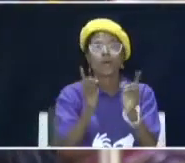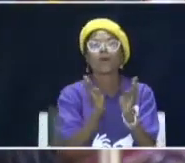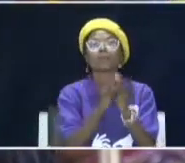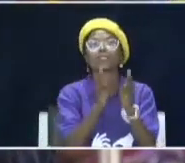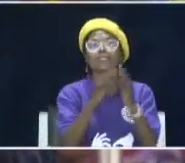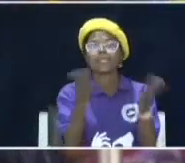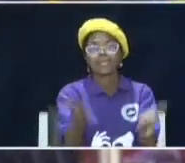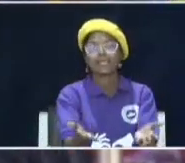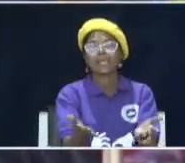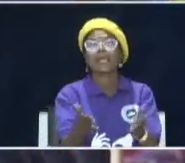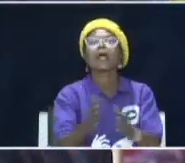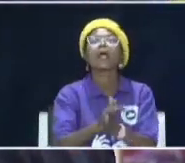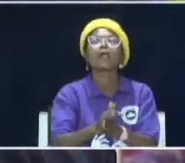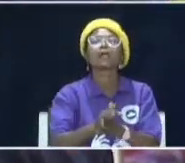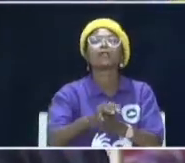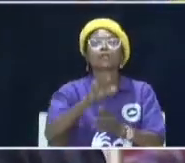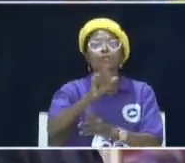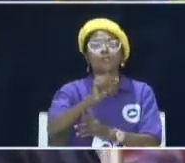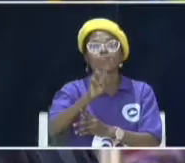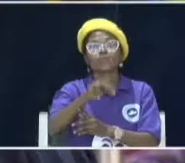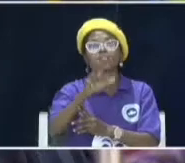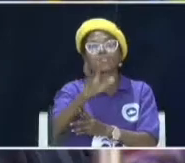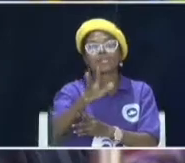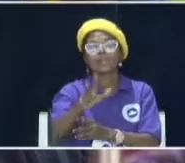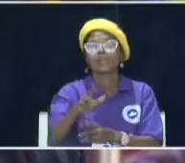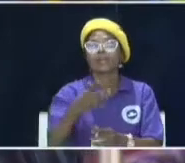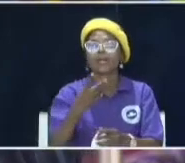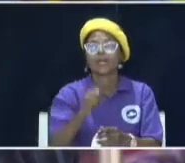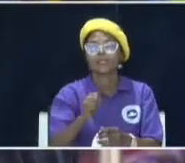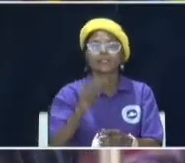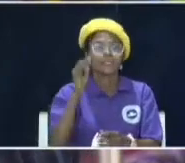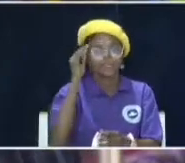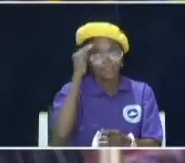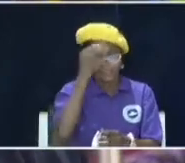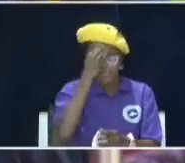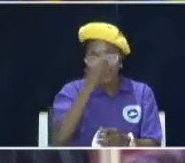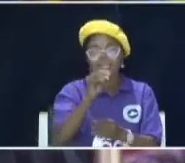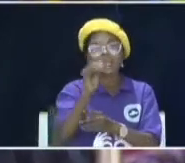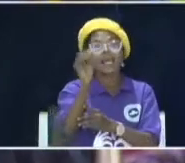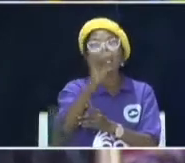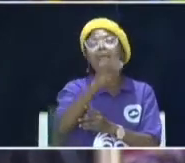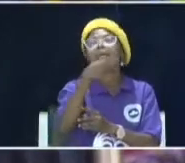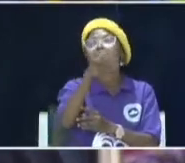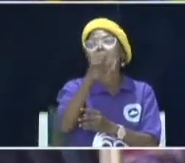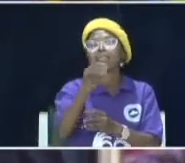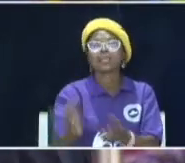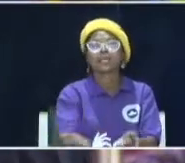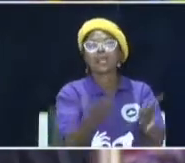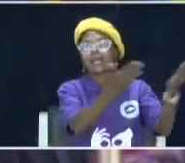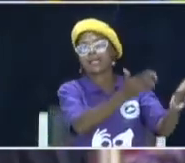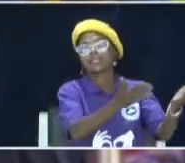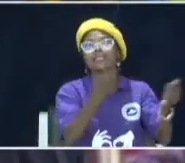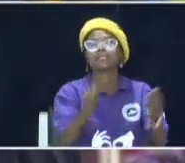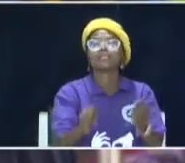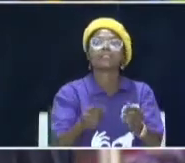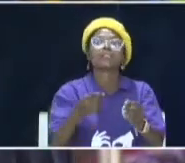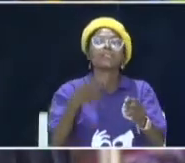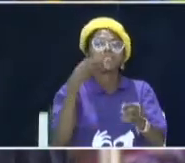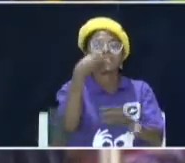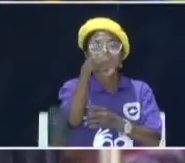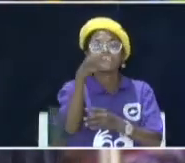handkerchiefs and instructed that we carry the handkerchiefs for interviews. Shortly